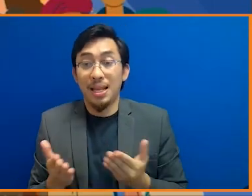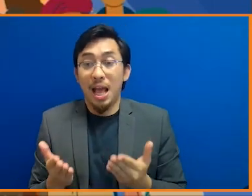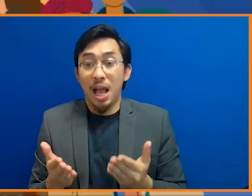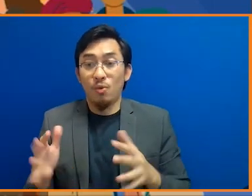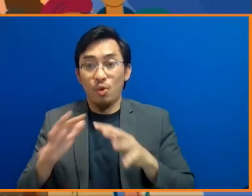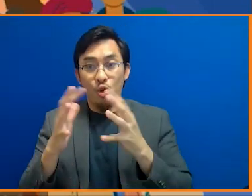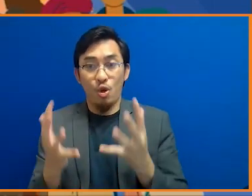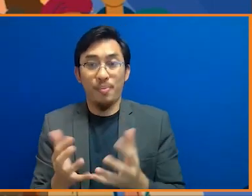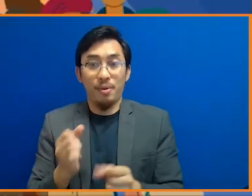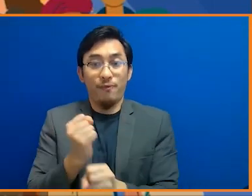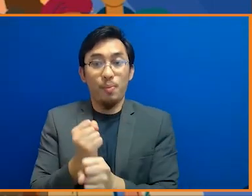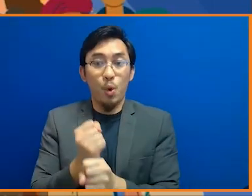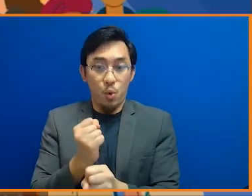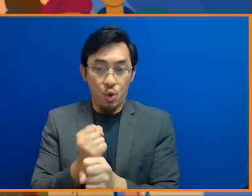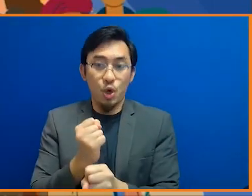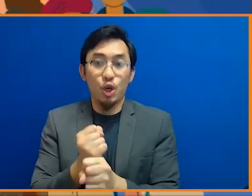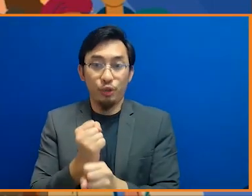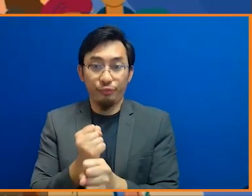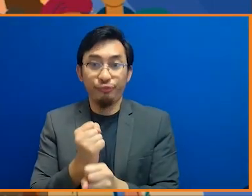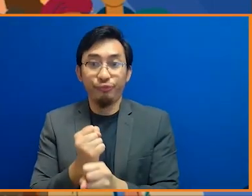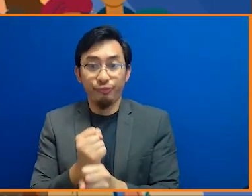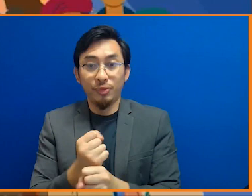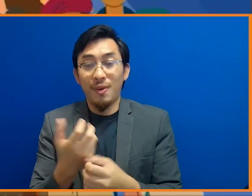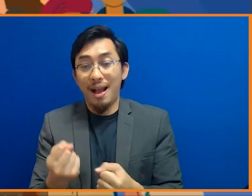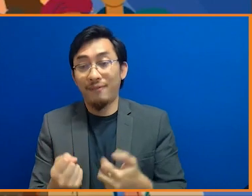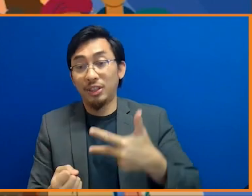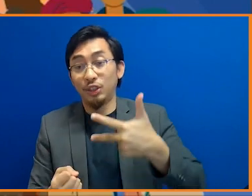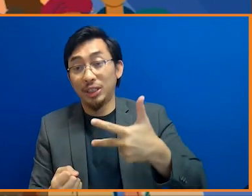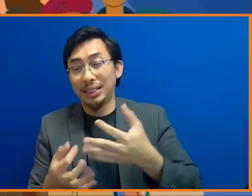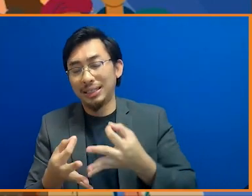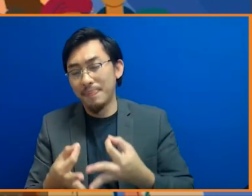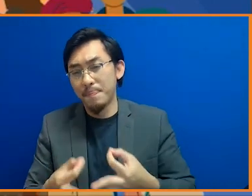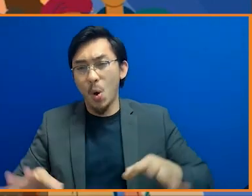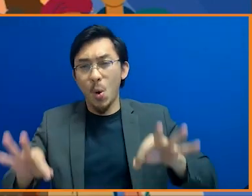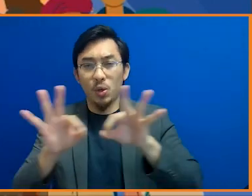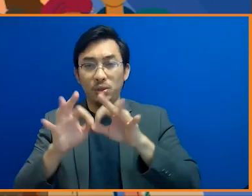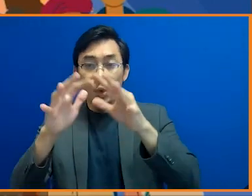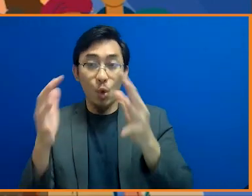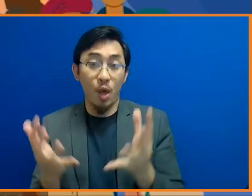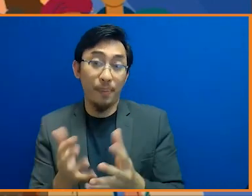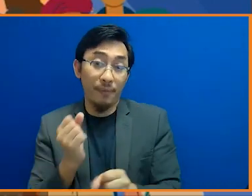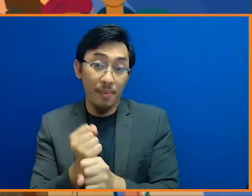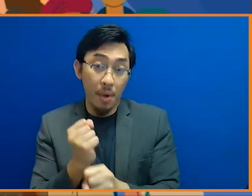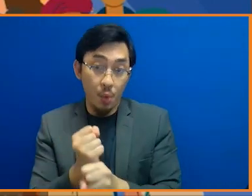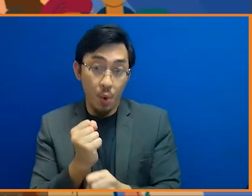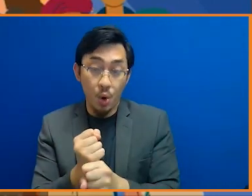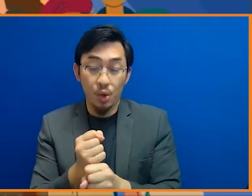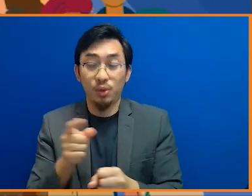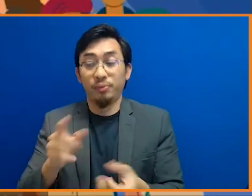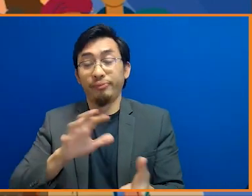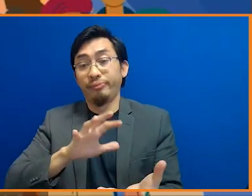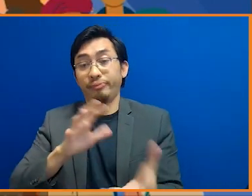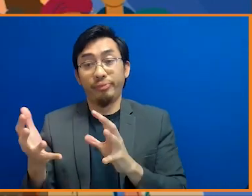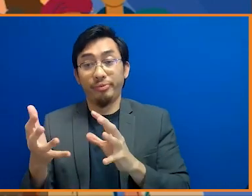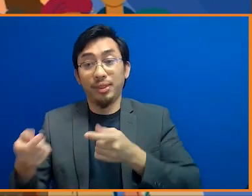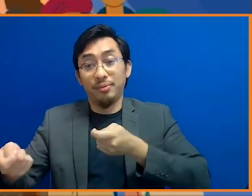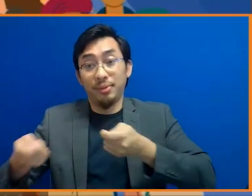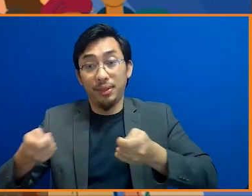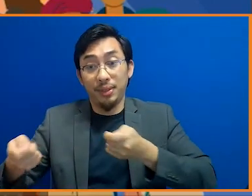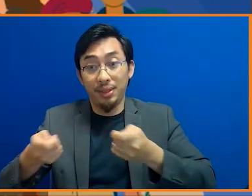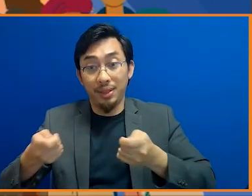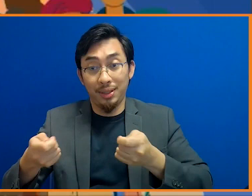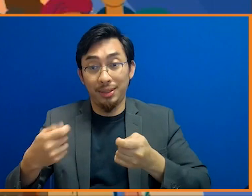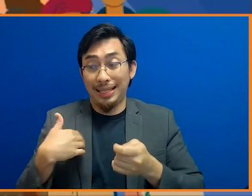Right. Now, about global framework, we have three important global framework on disaster